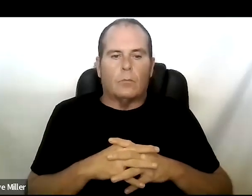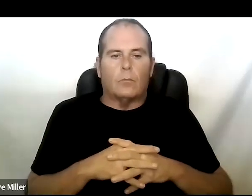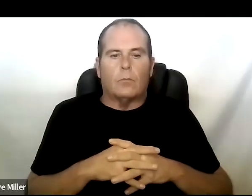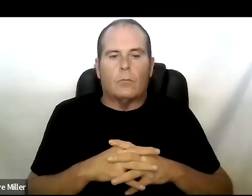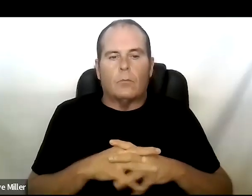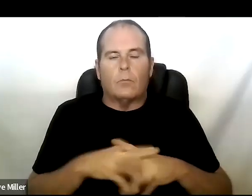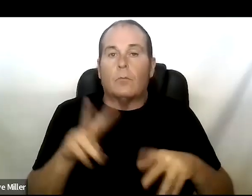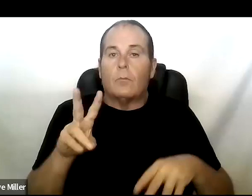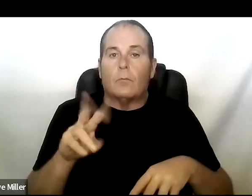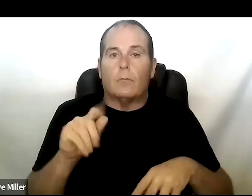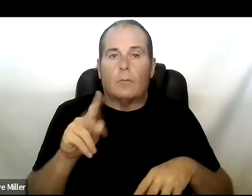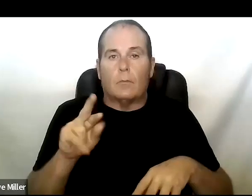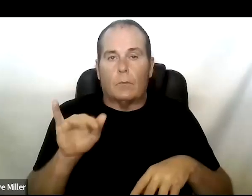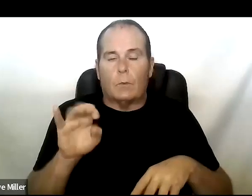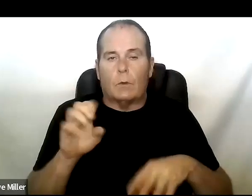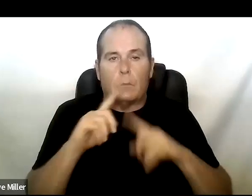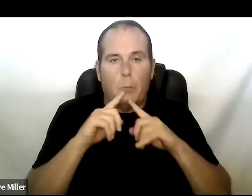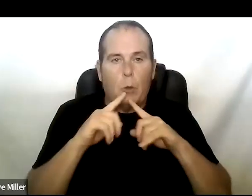Okay, Valerie, go ahead and unmute your mic.